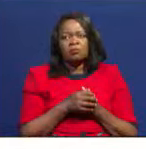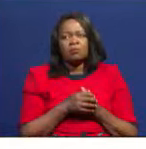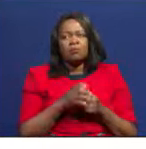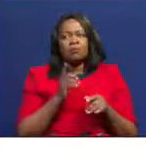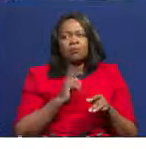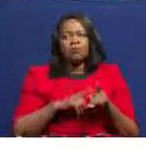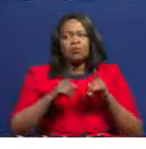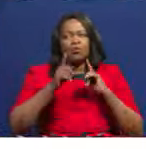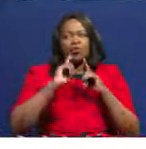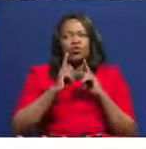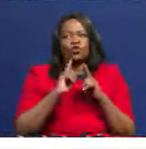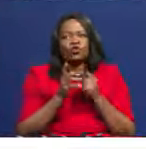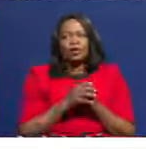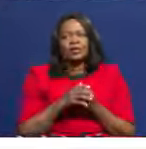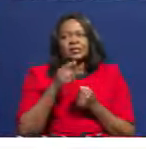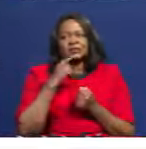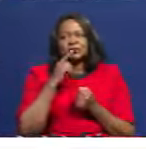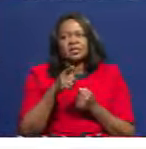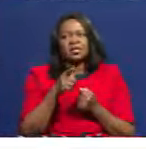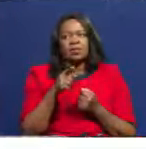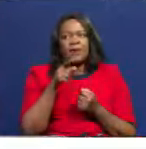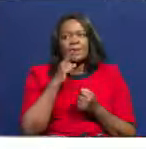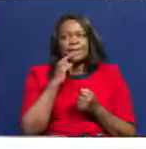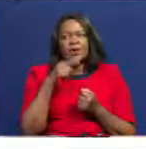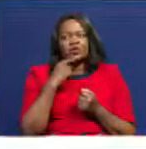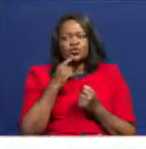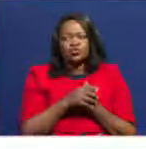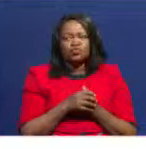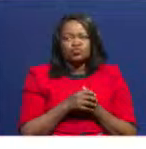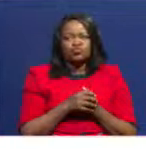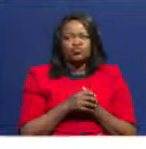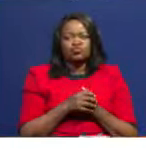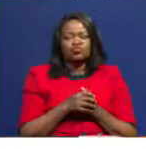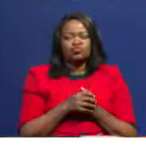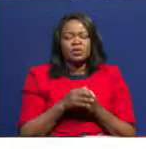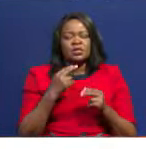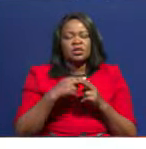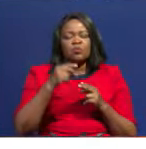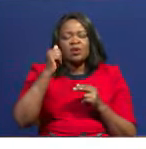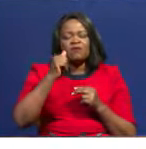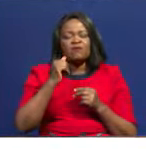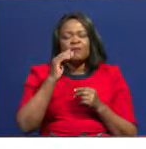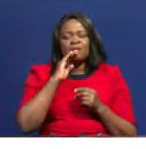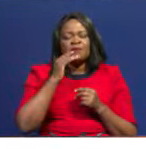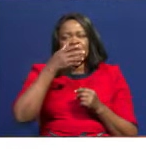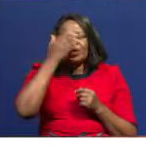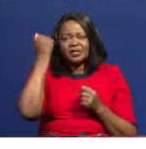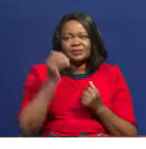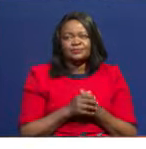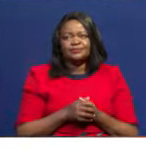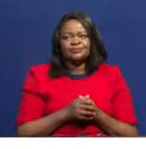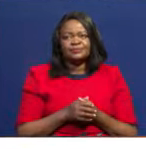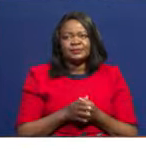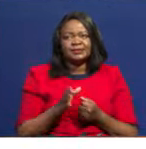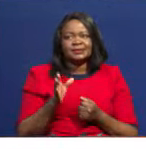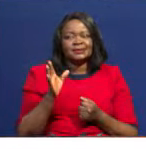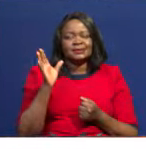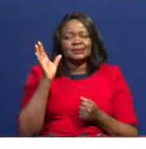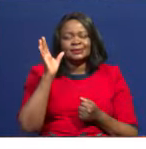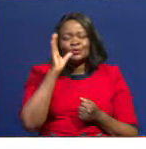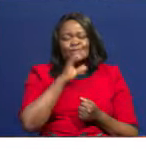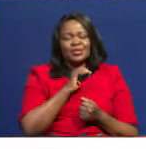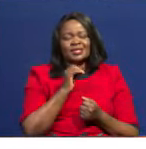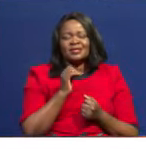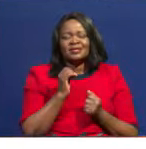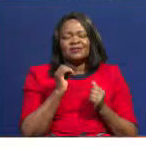to the podium, eulogizing him as a man whose legacy will never be forgotten. The void left by your absence is vast.